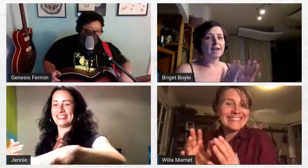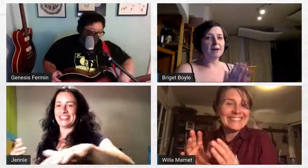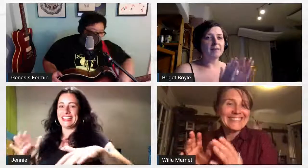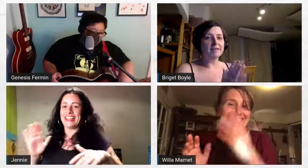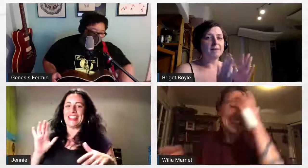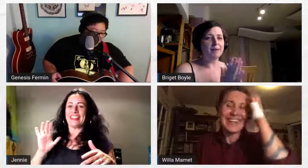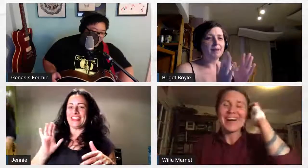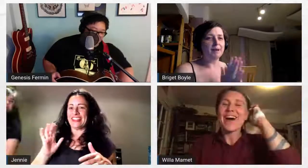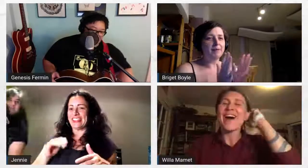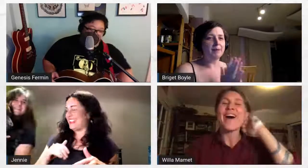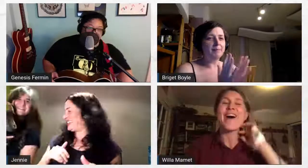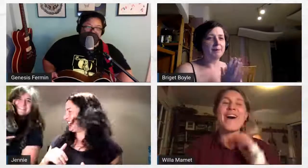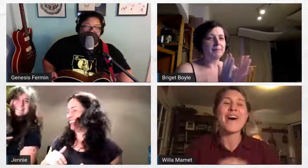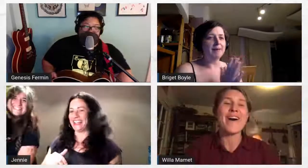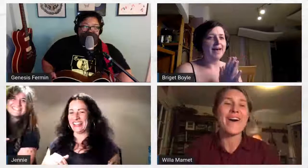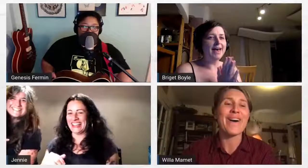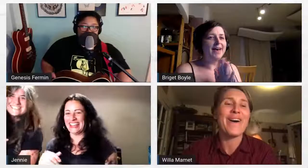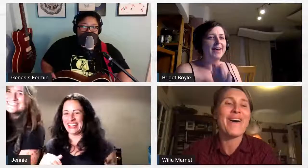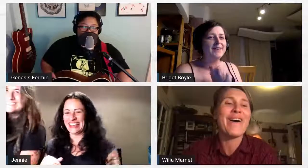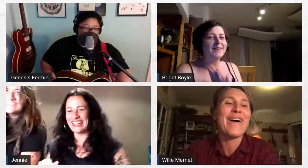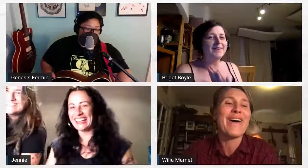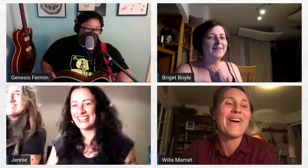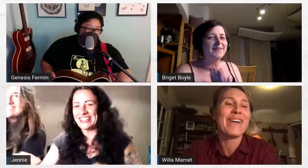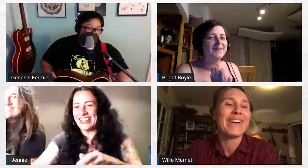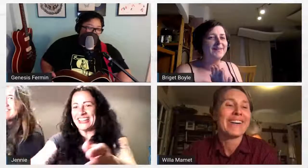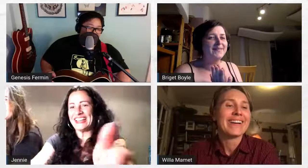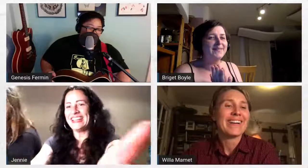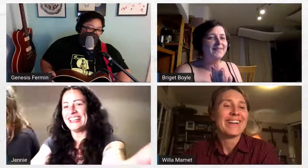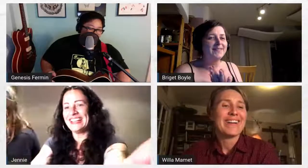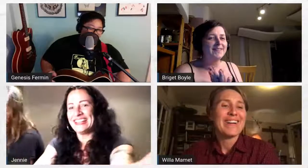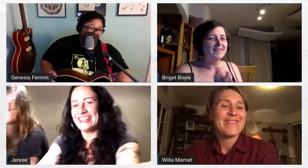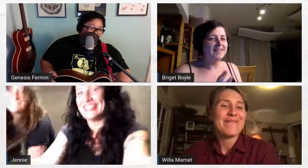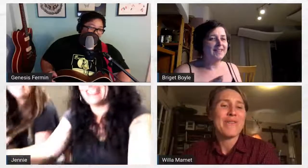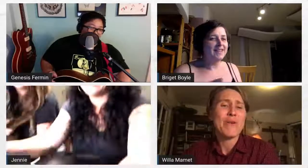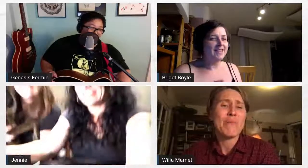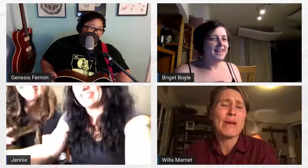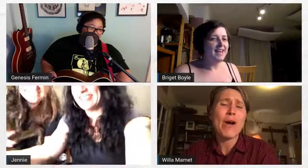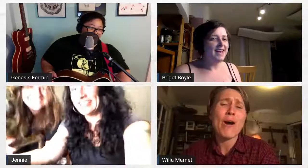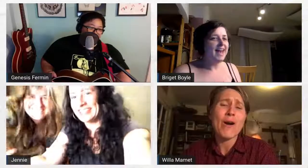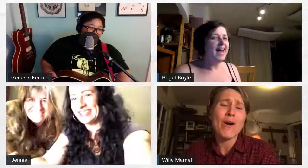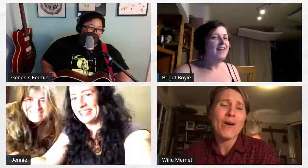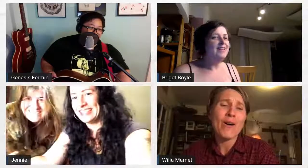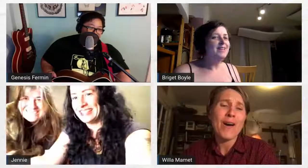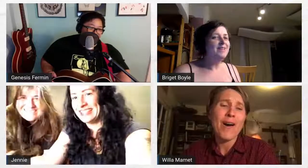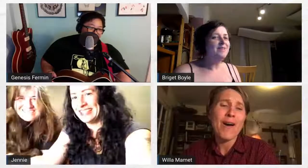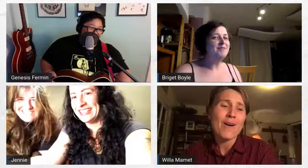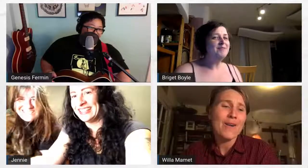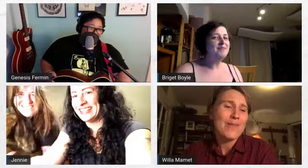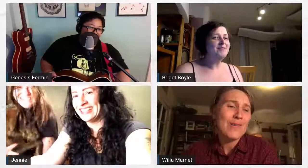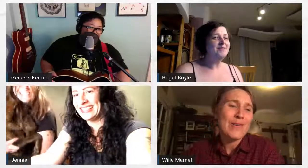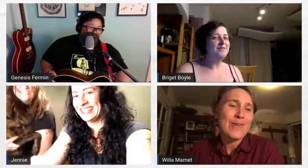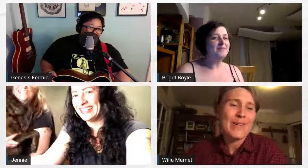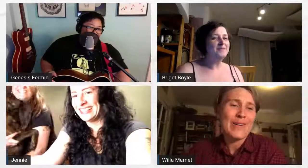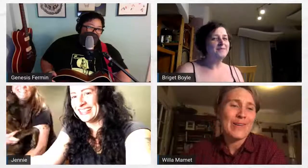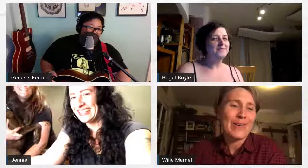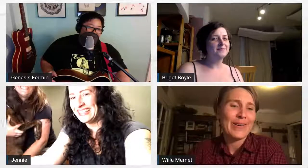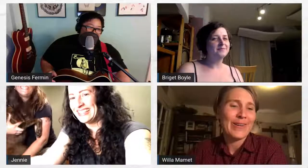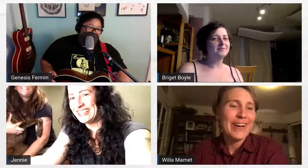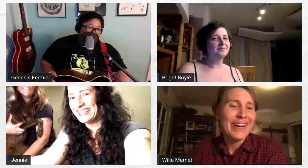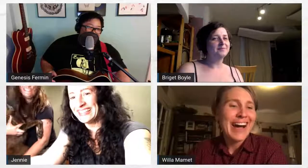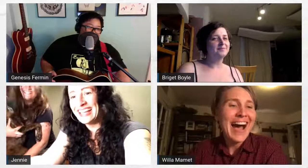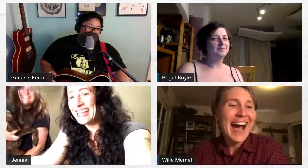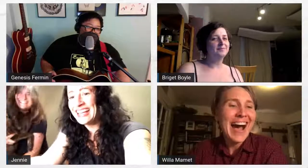Hallelujah. Hold on. That requires some reverb right here. Oh. Romeo. Baby puppy.